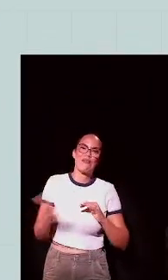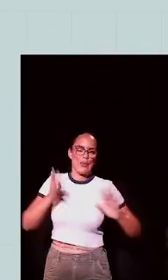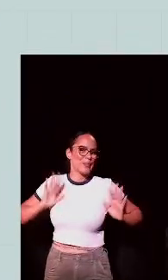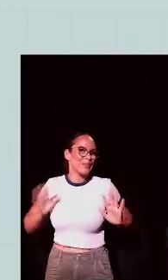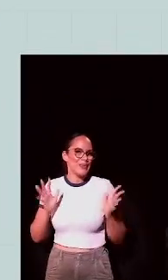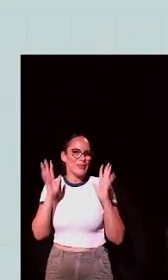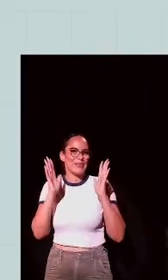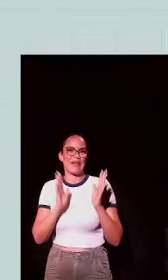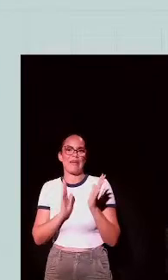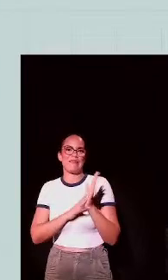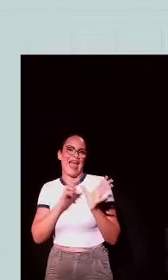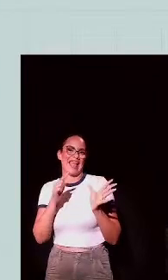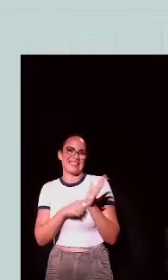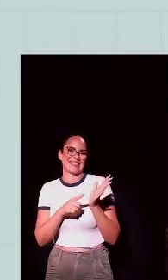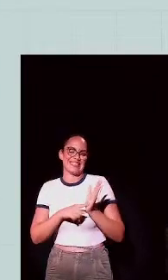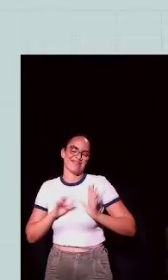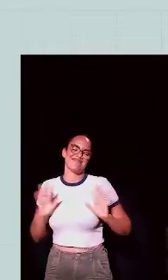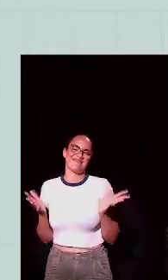applause.